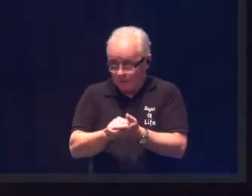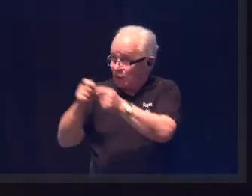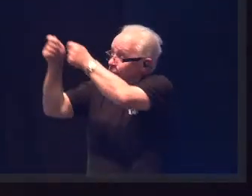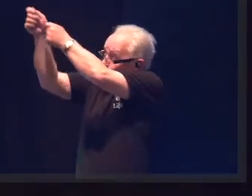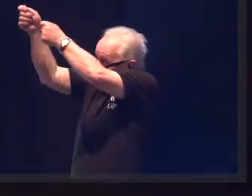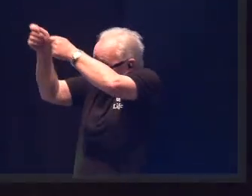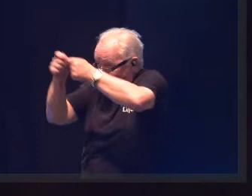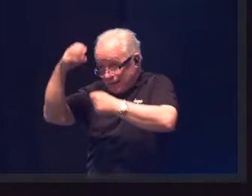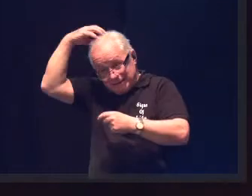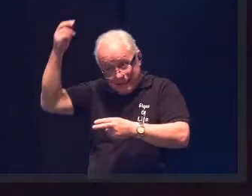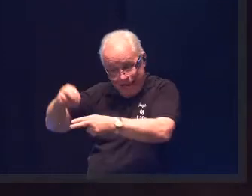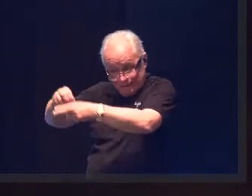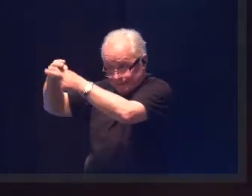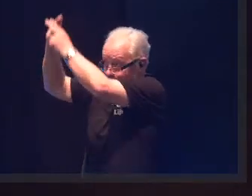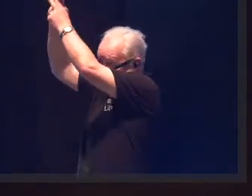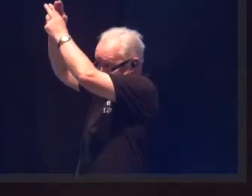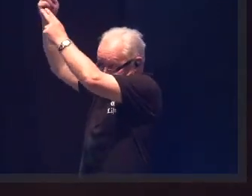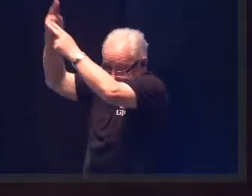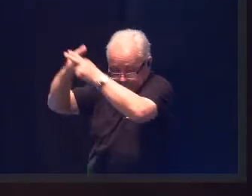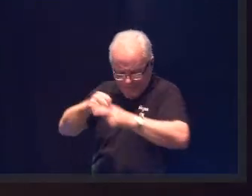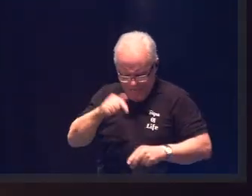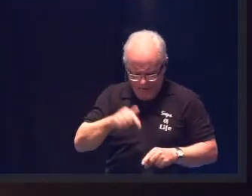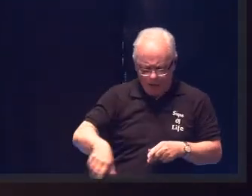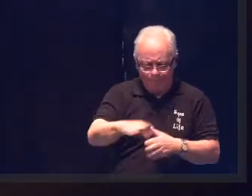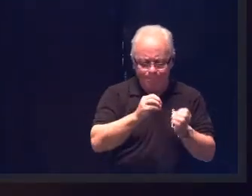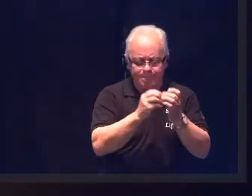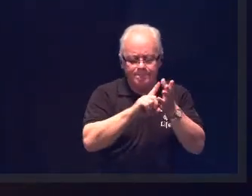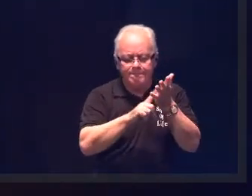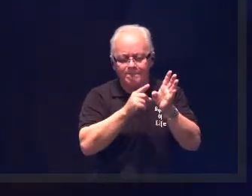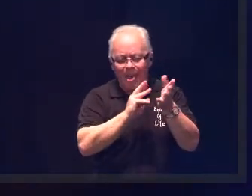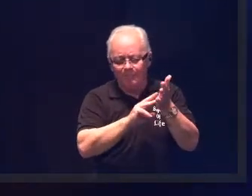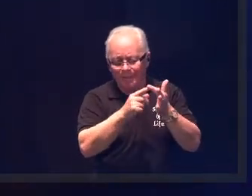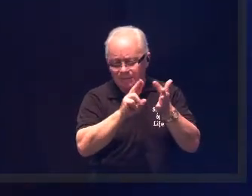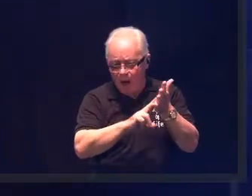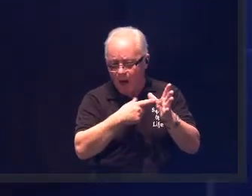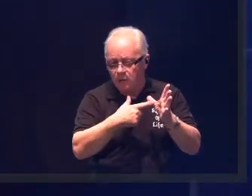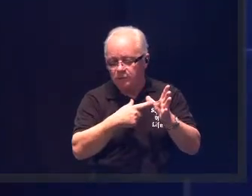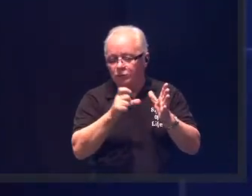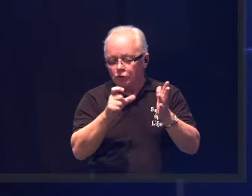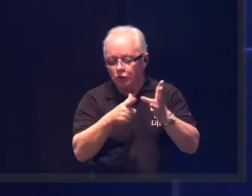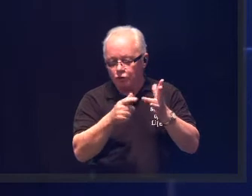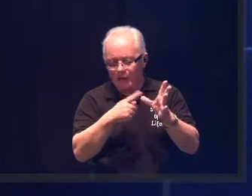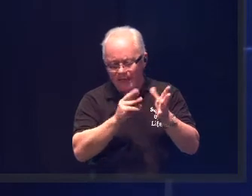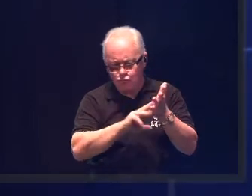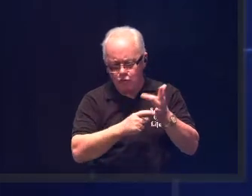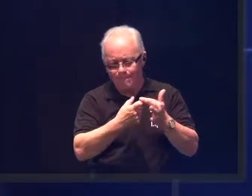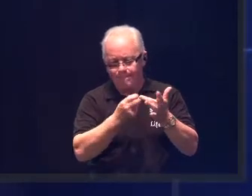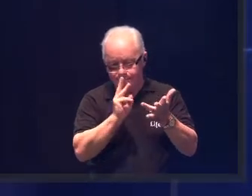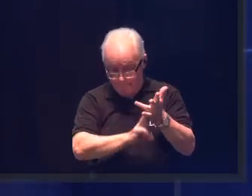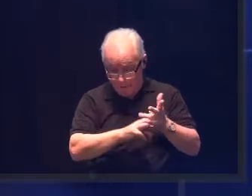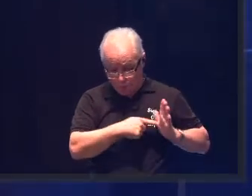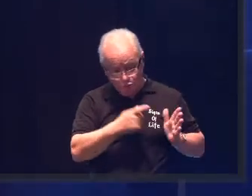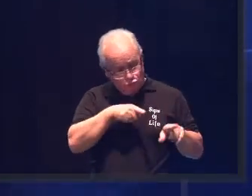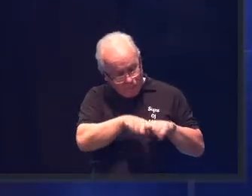heaven here in Ballymena, County Antrim. These is how we're trying to be a reflection of God's heart